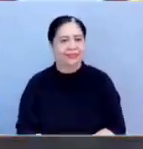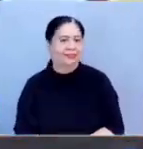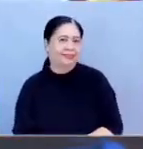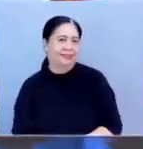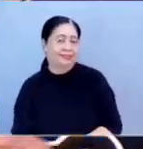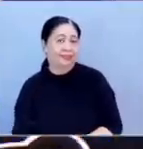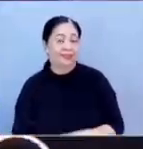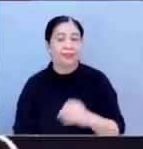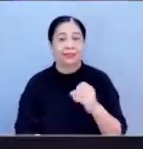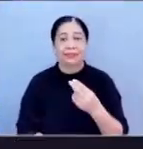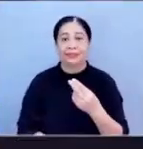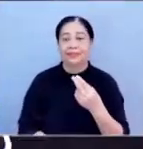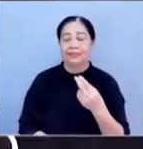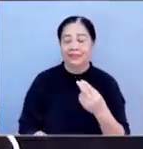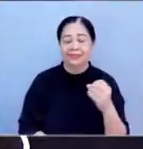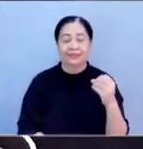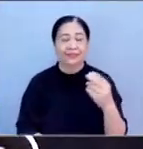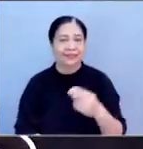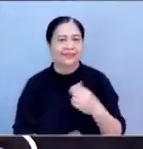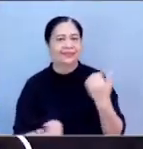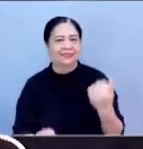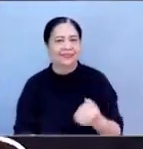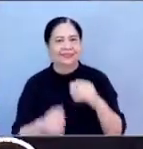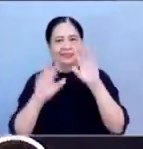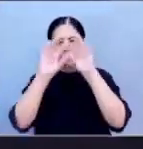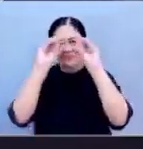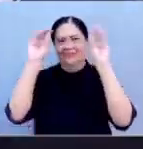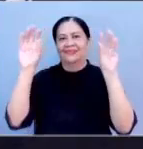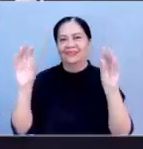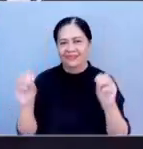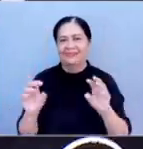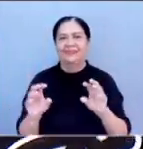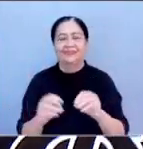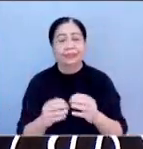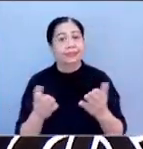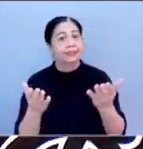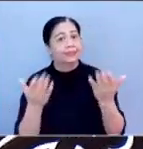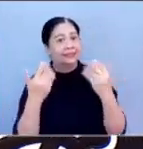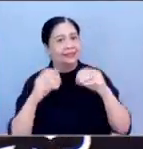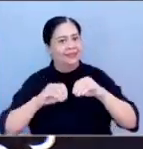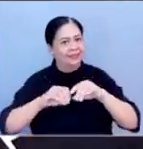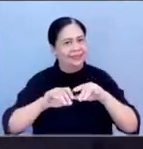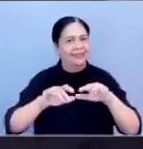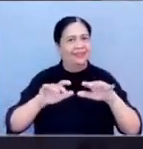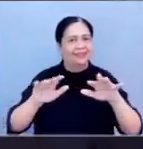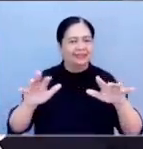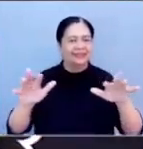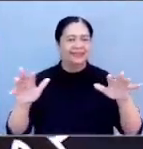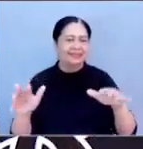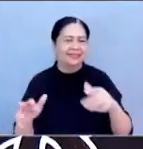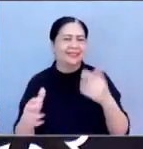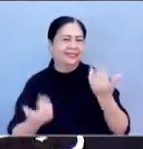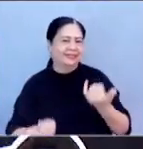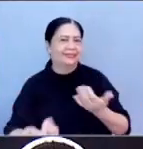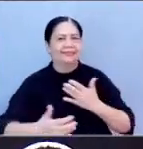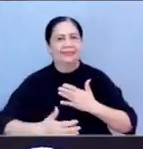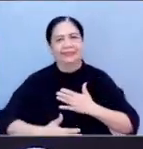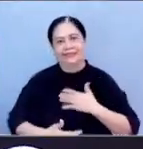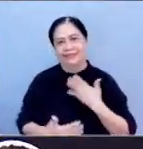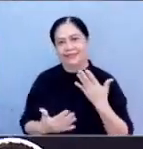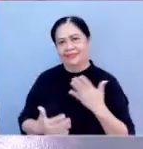right. Oh, oh, it's Christmas, let's spread a little cheer.